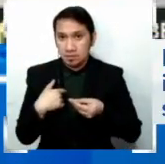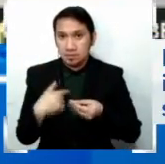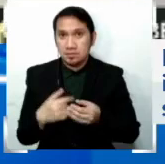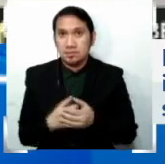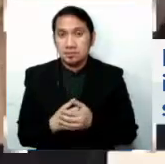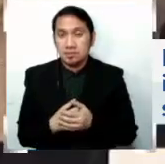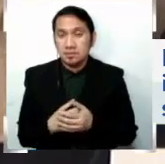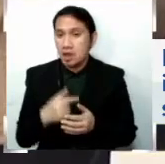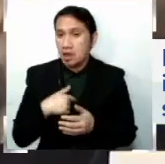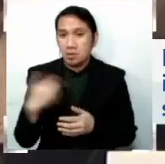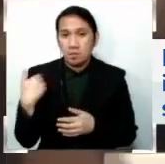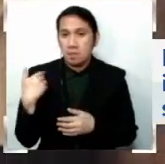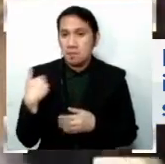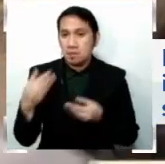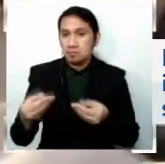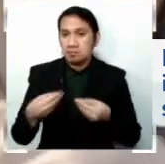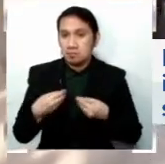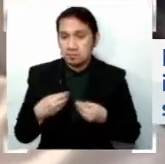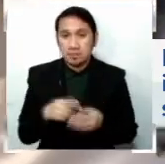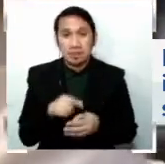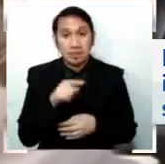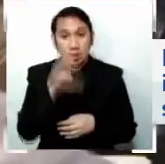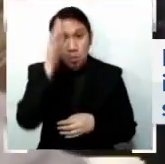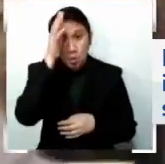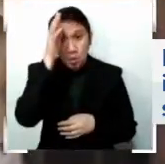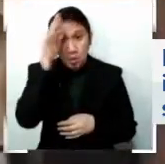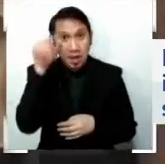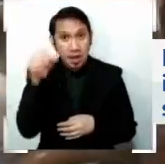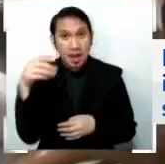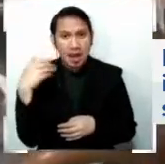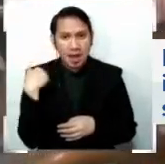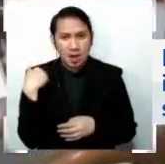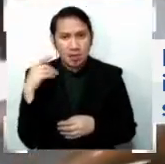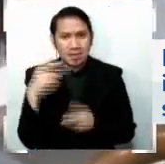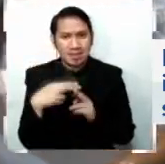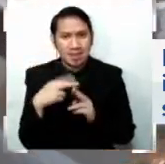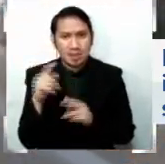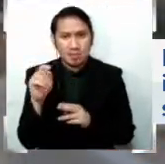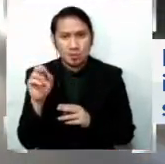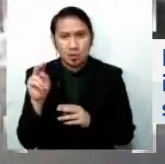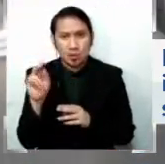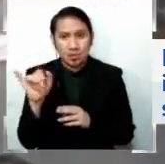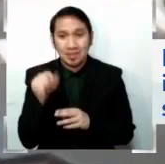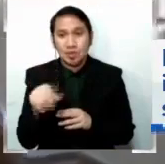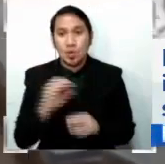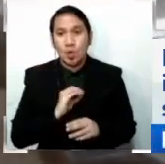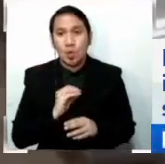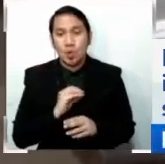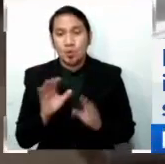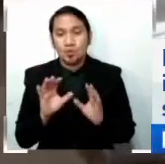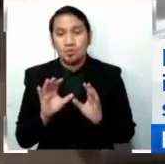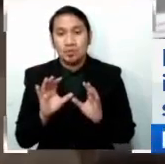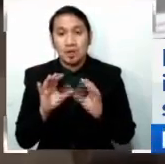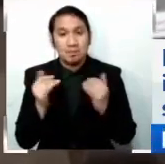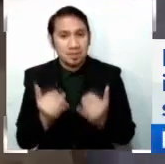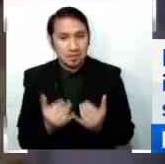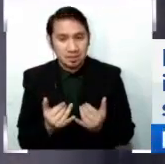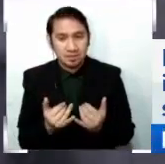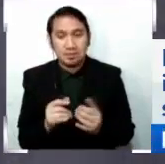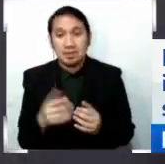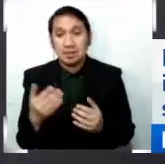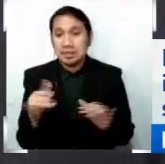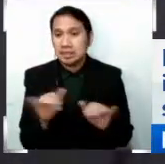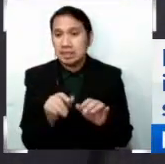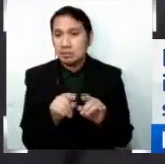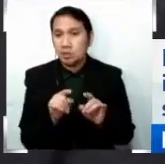not received any. Ang tatay niyang si Wang Wenlai o Tony Wang ang may-ari ng Parmalee International Holdings. May warrant of arrest din sa